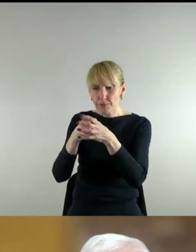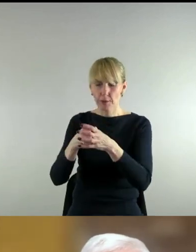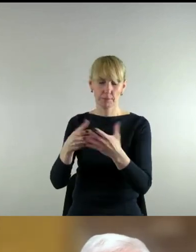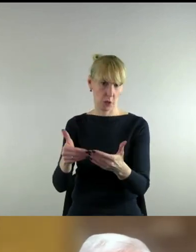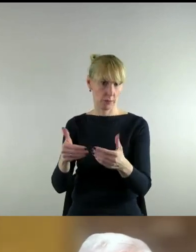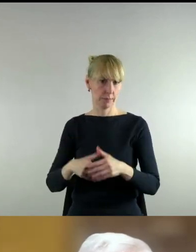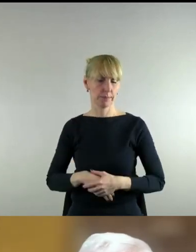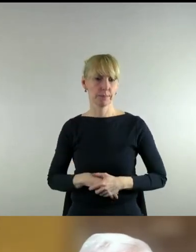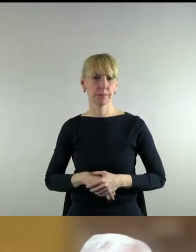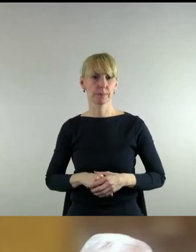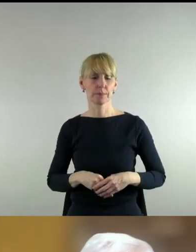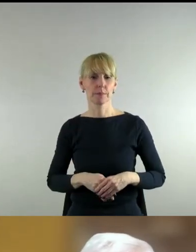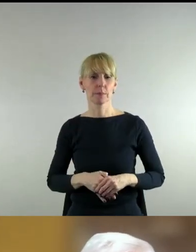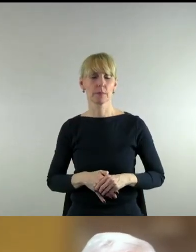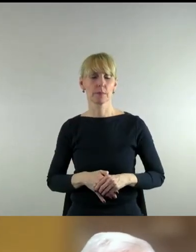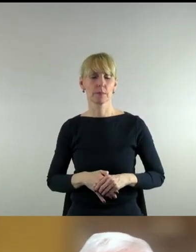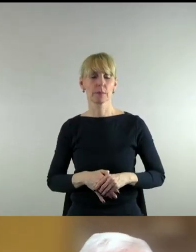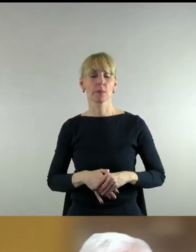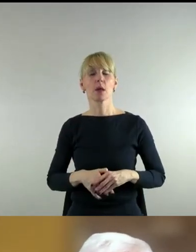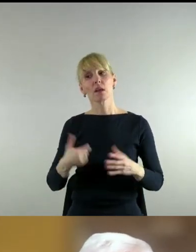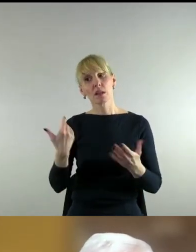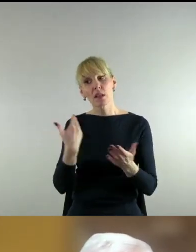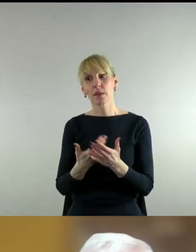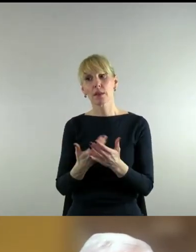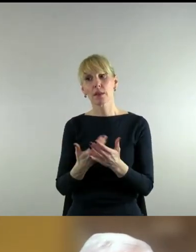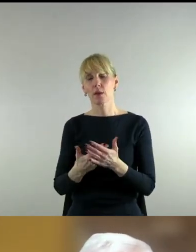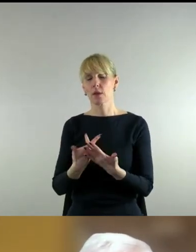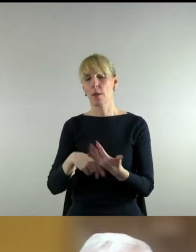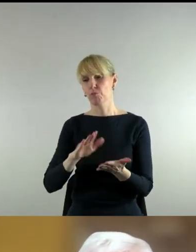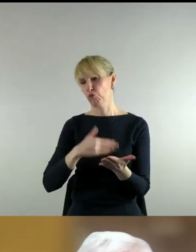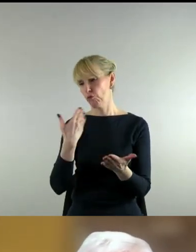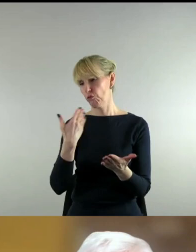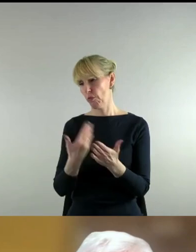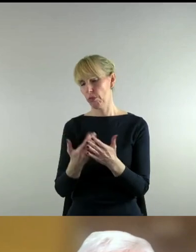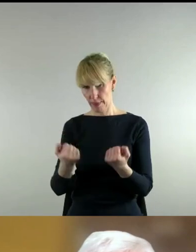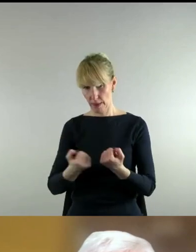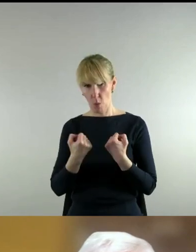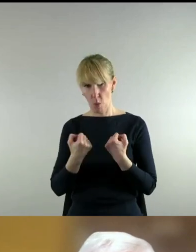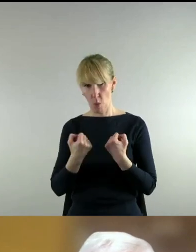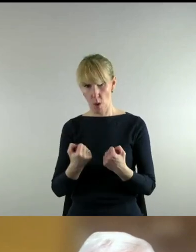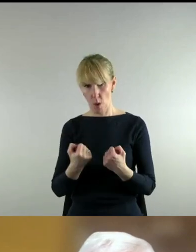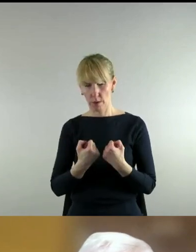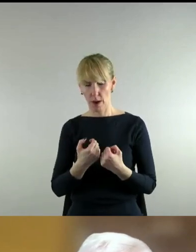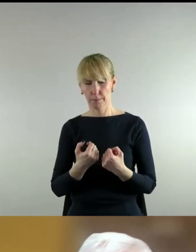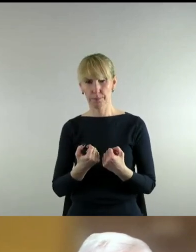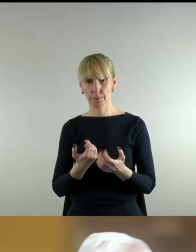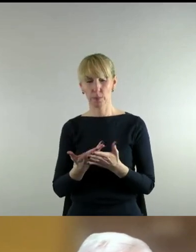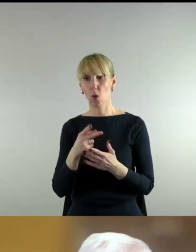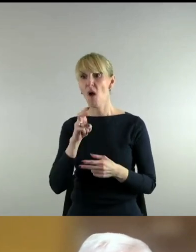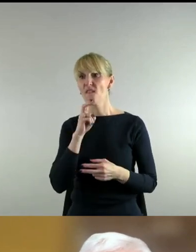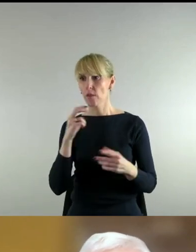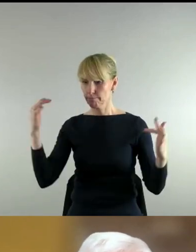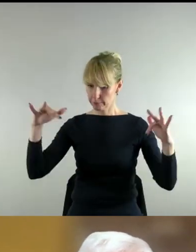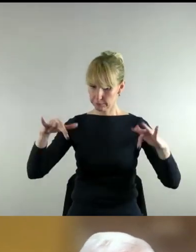sometimes appear a few at once. So this example, how you can cope with many crises at